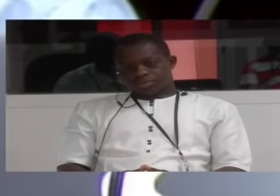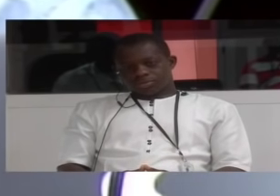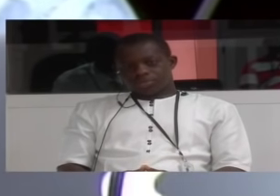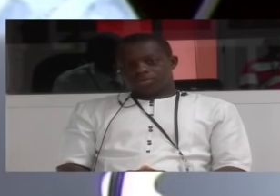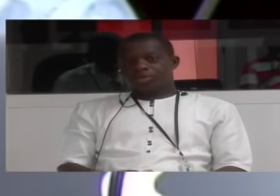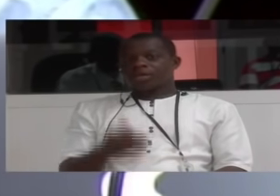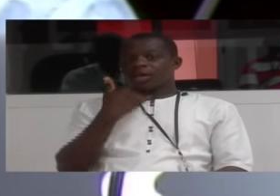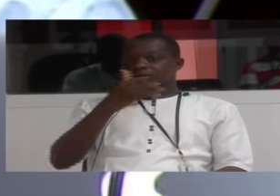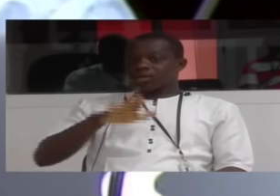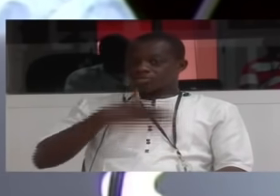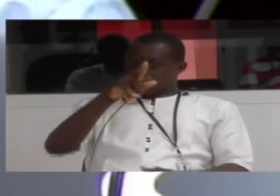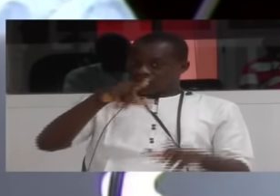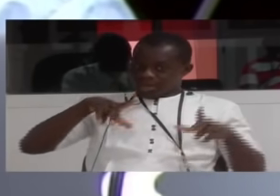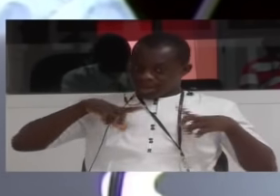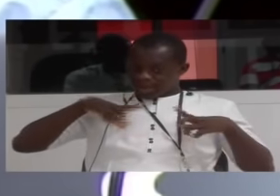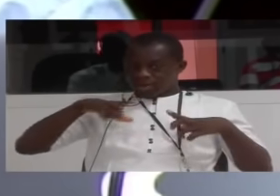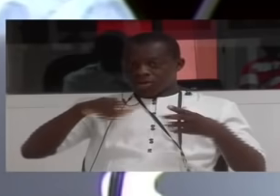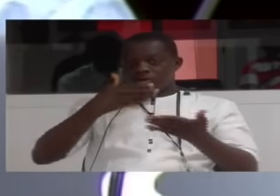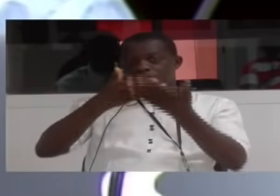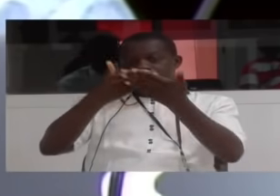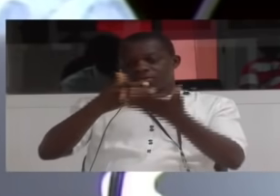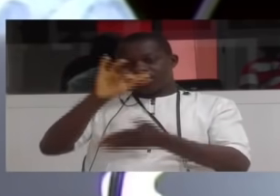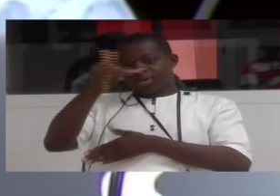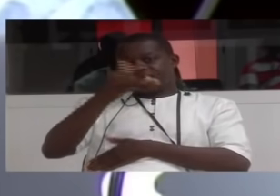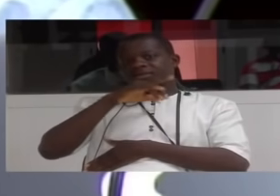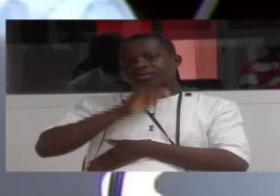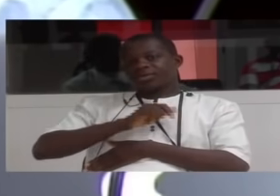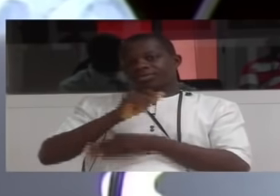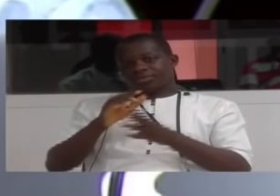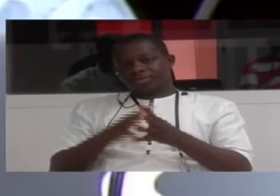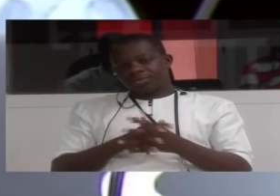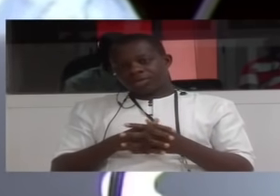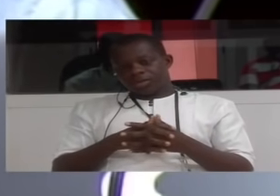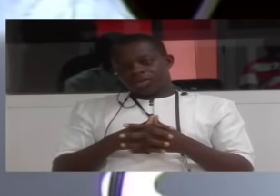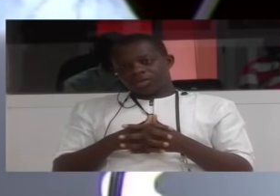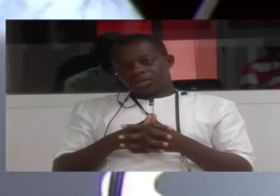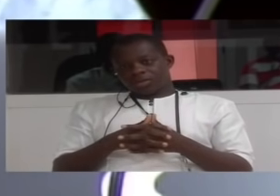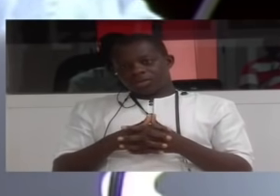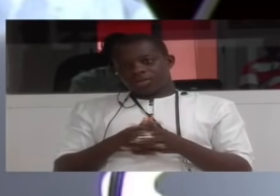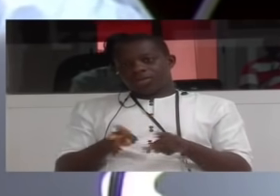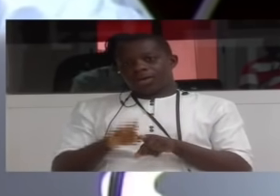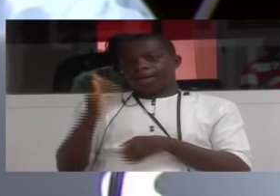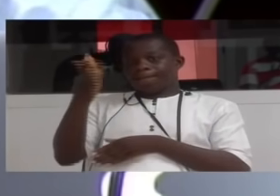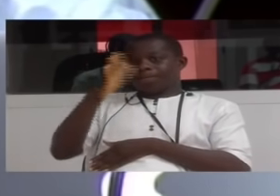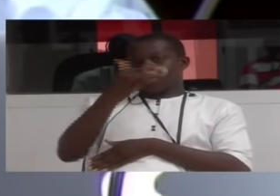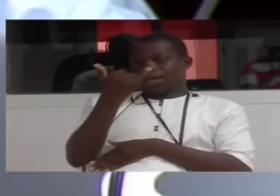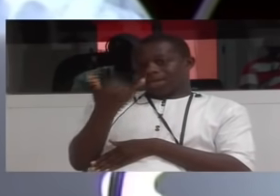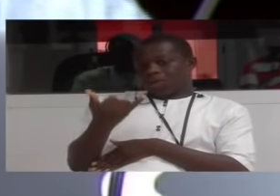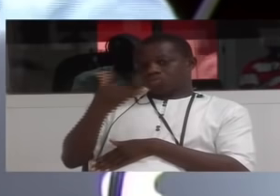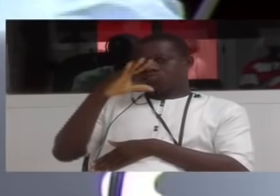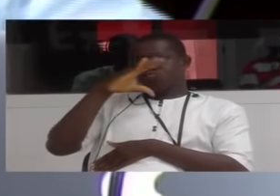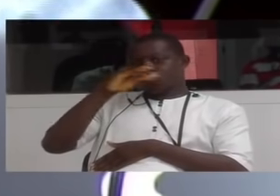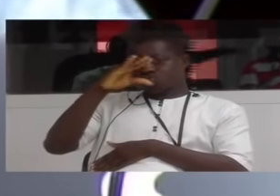Are you ready to proceed? Yes, sir. Ako fay pare dala katenteng. Pare. Maybe for this one we can take it in